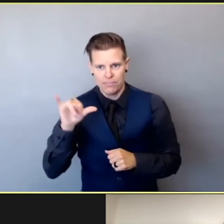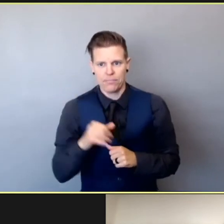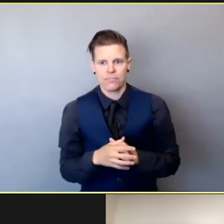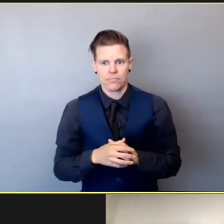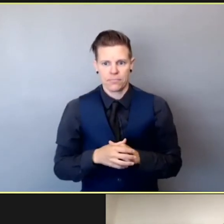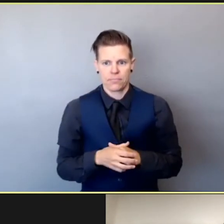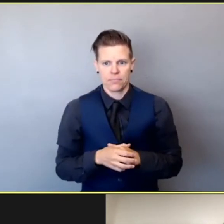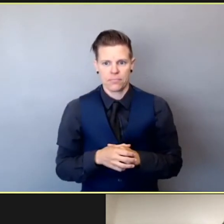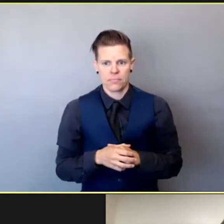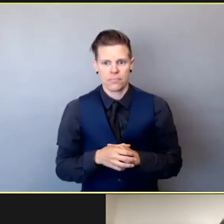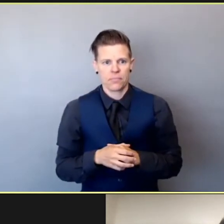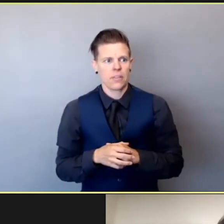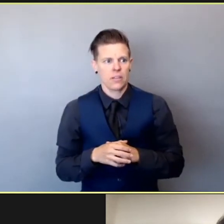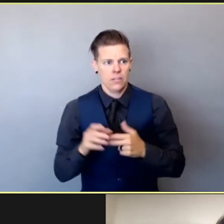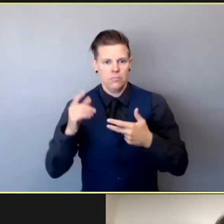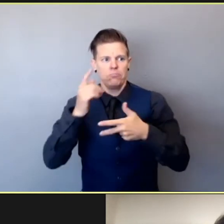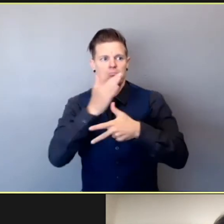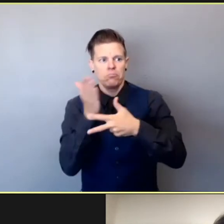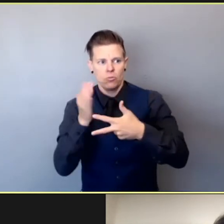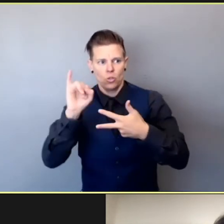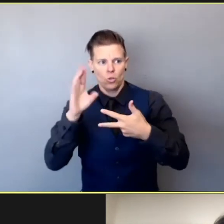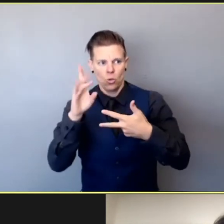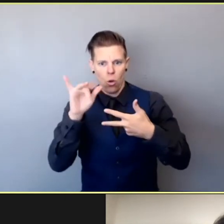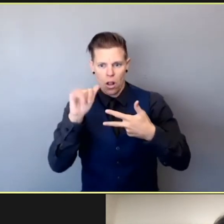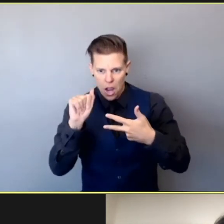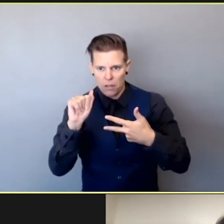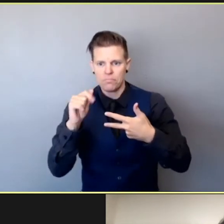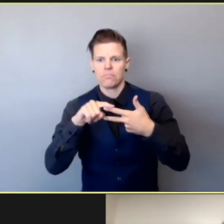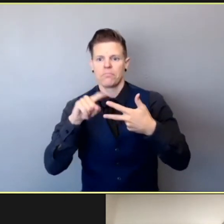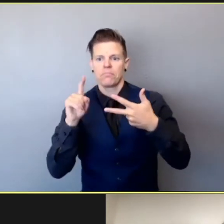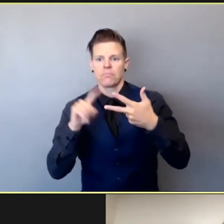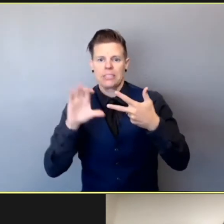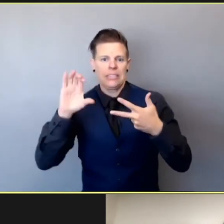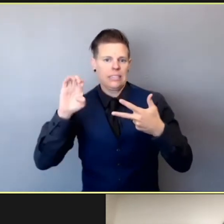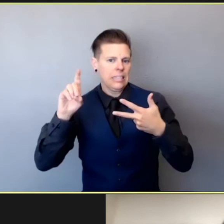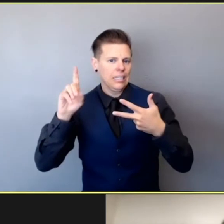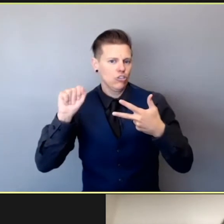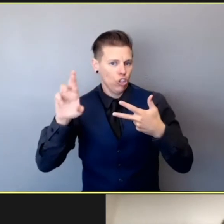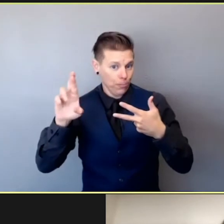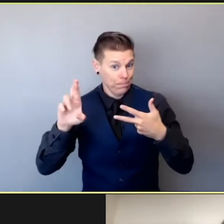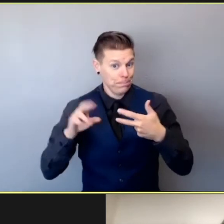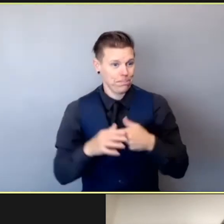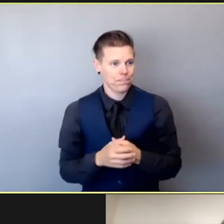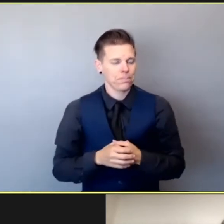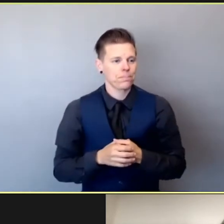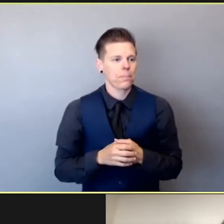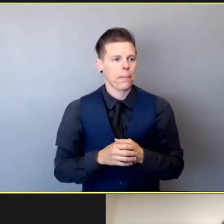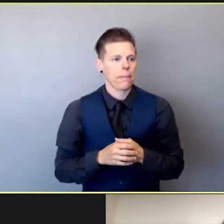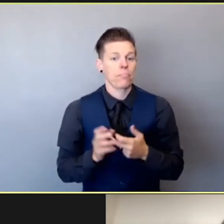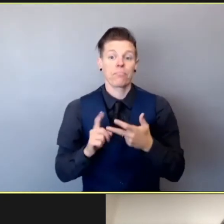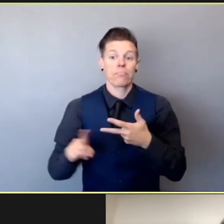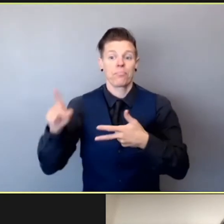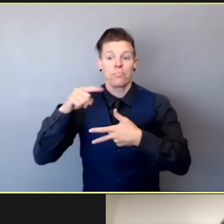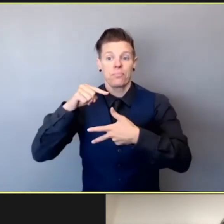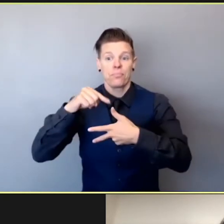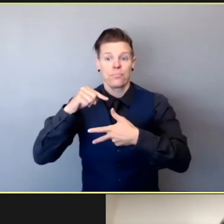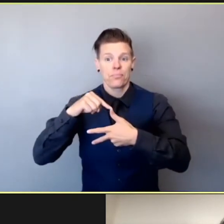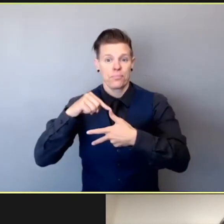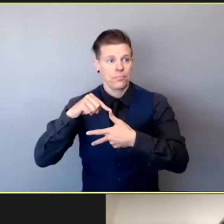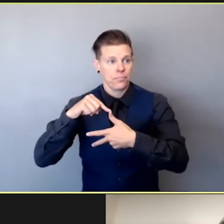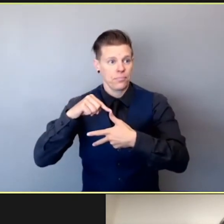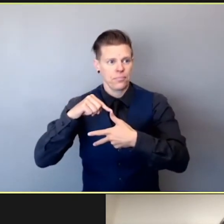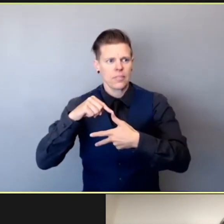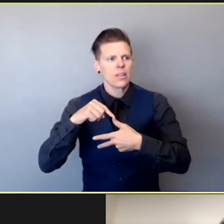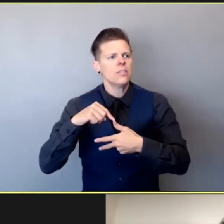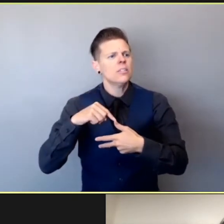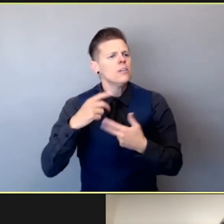Cedar Atanasio. Jeffrey, you are unmuted. Feel free to ask your question. Can you talk a little bit about the